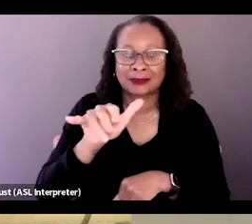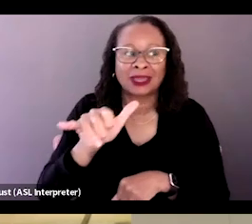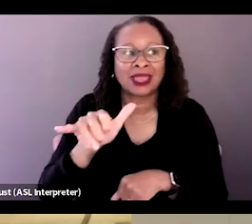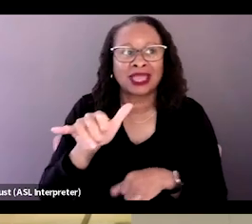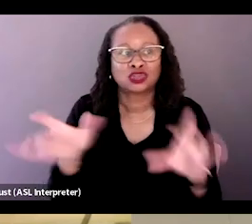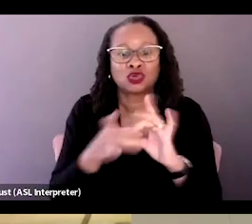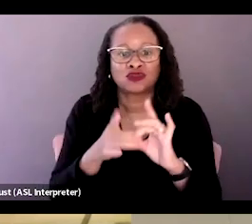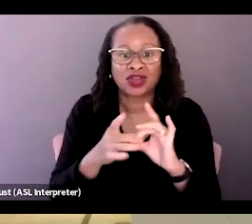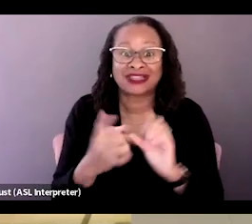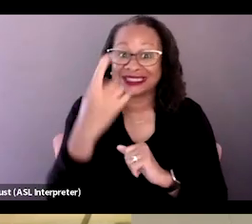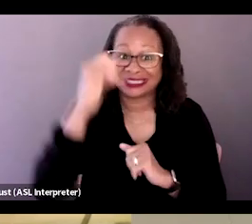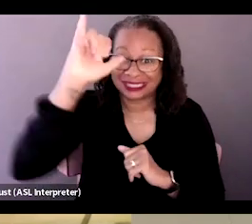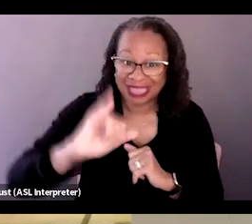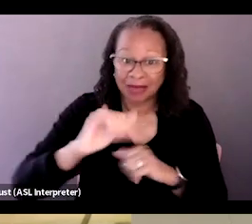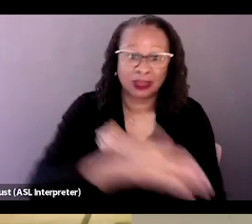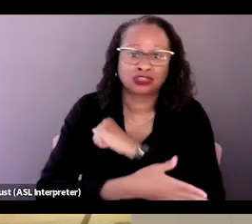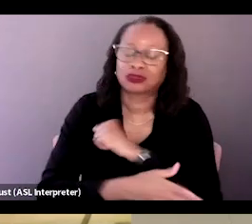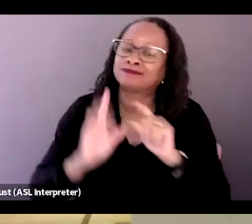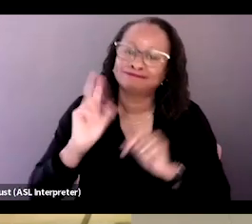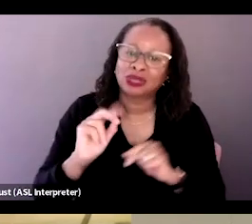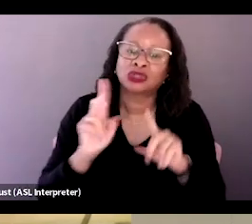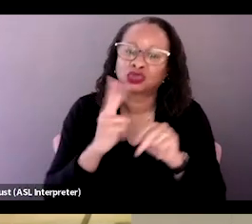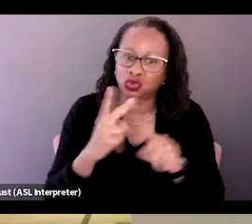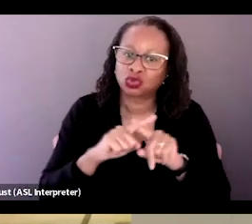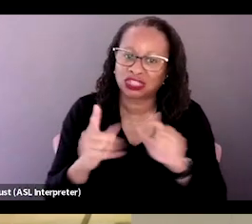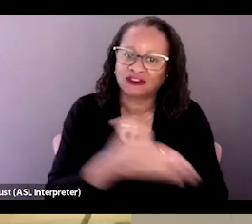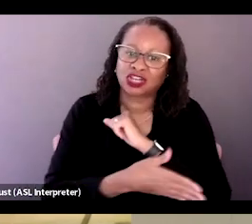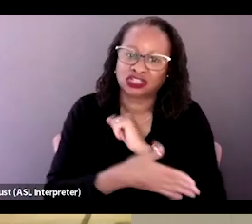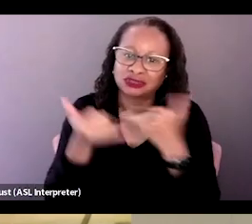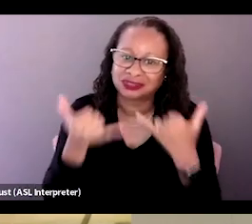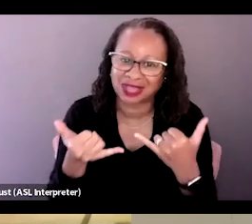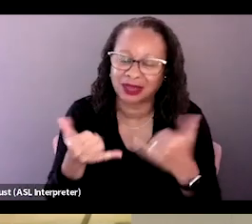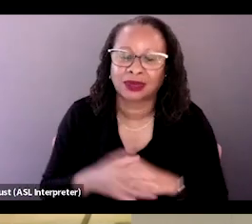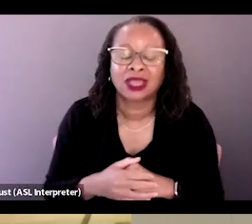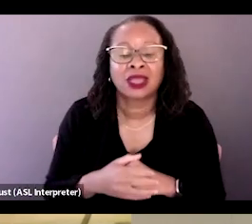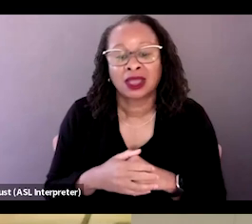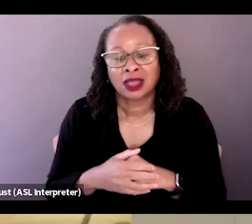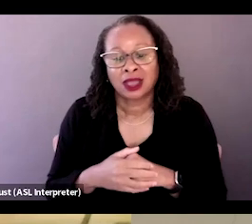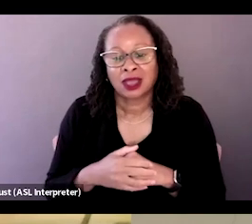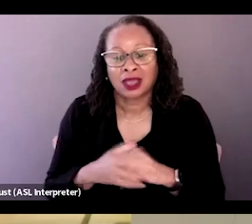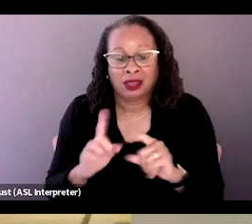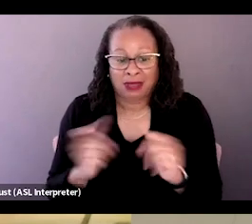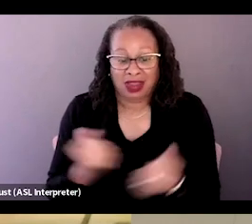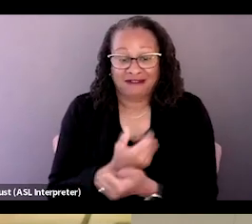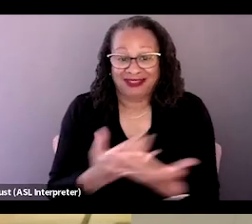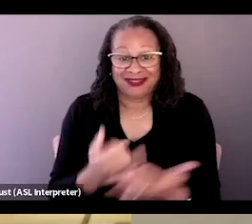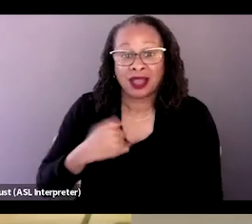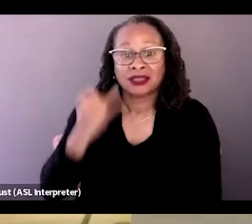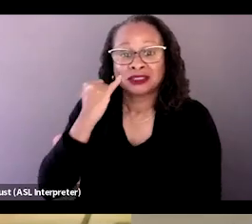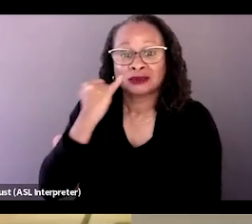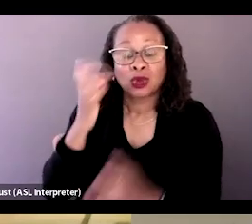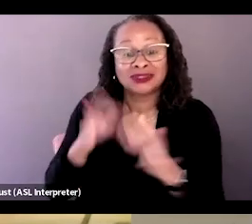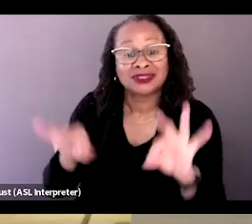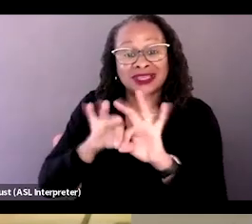now. Yeah. So it's a process that's going to take time. But as everything, I suppose the key question